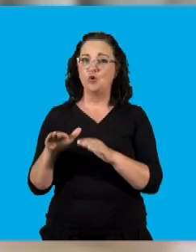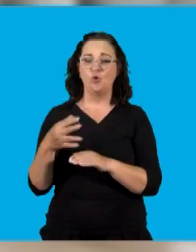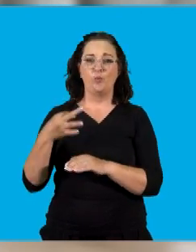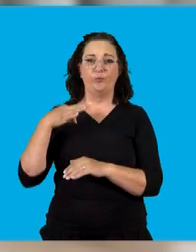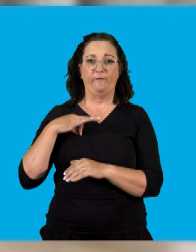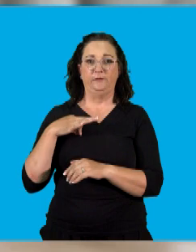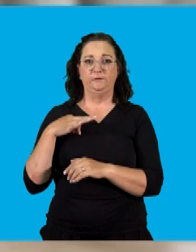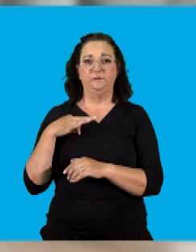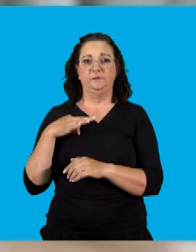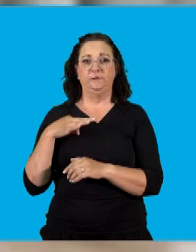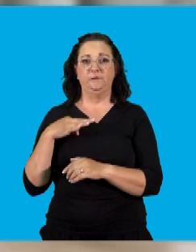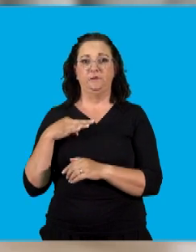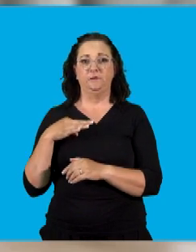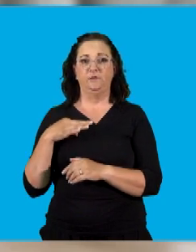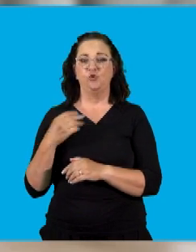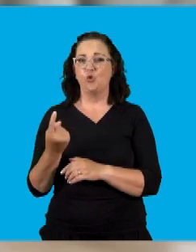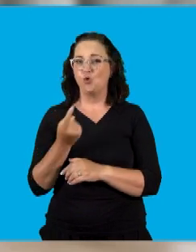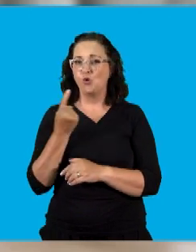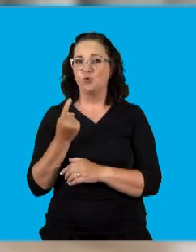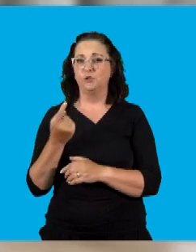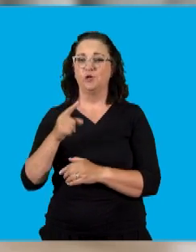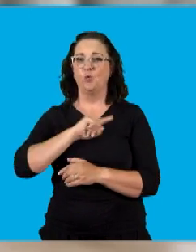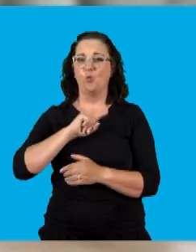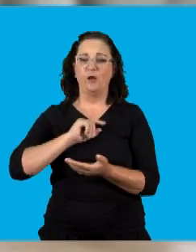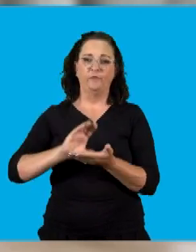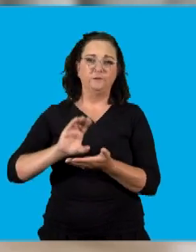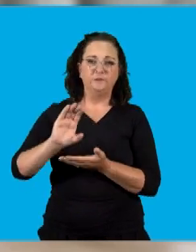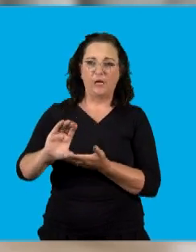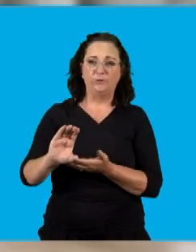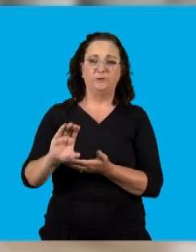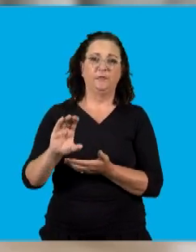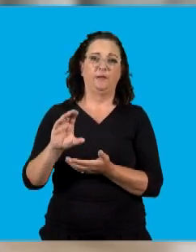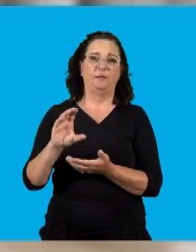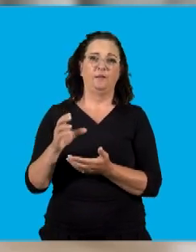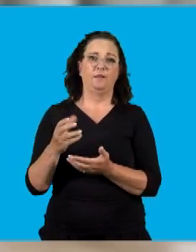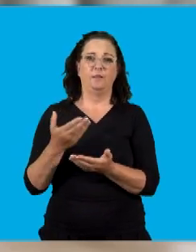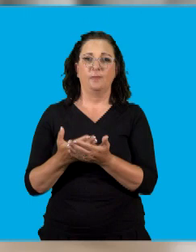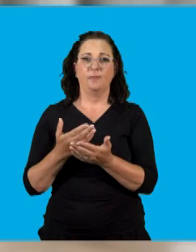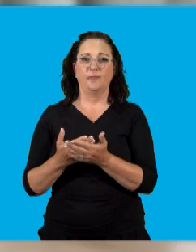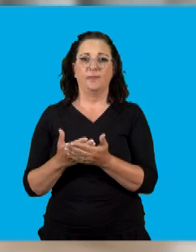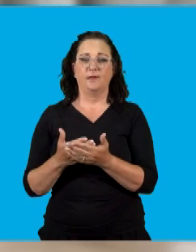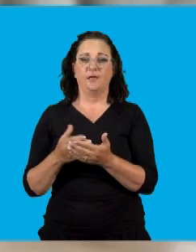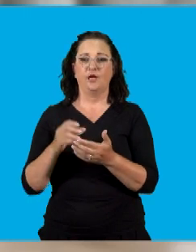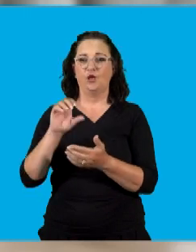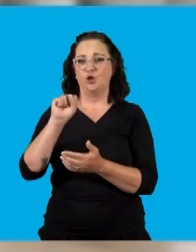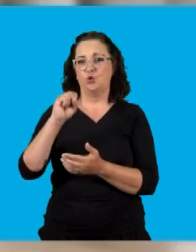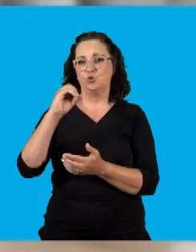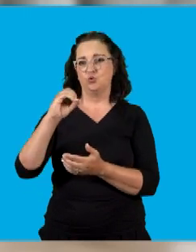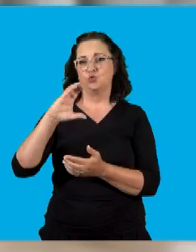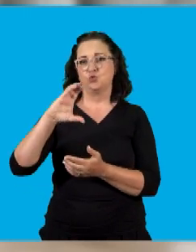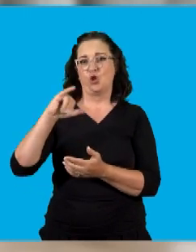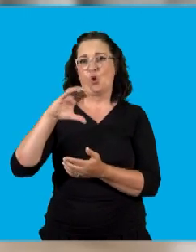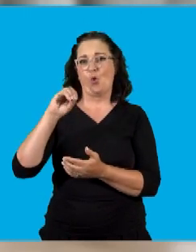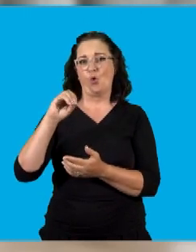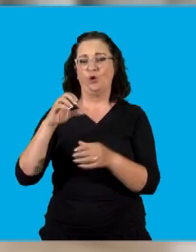non-profit companies, they are only incorporated for charity purposes to also assist with socio-economic issues that